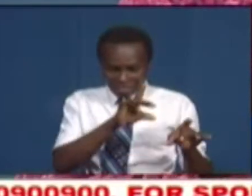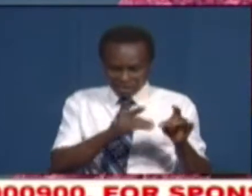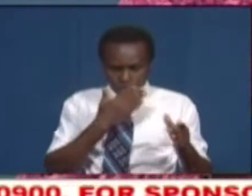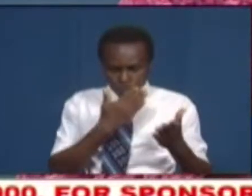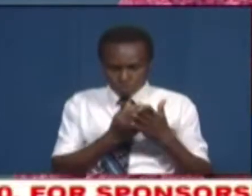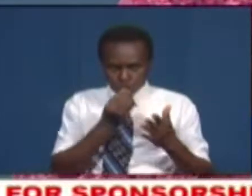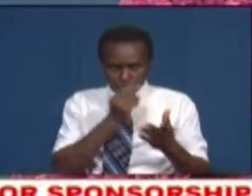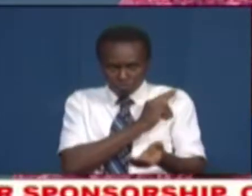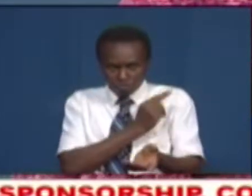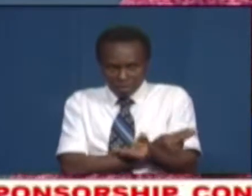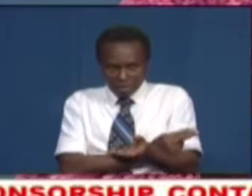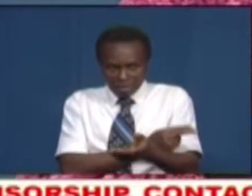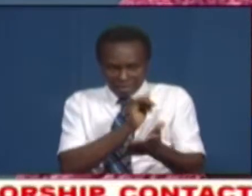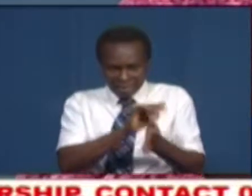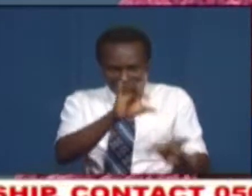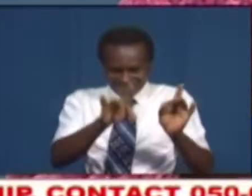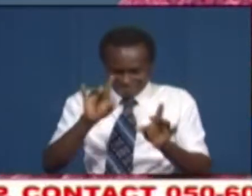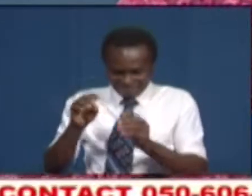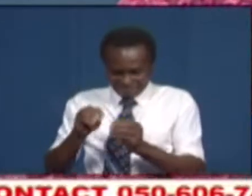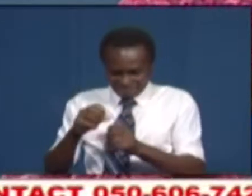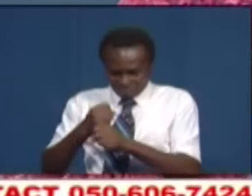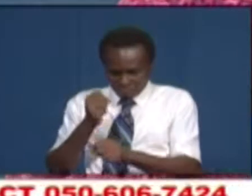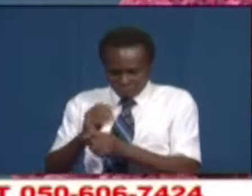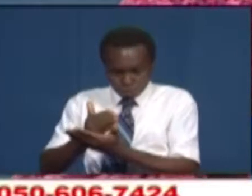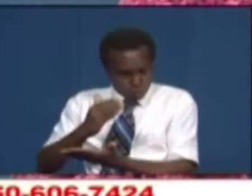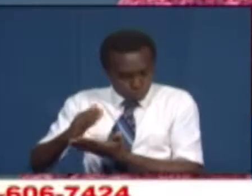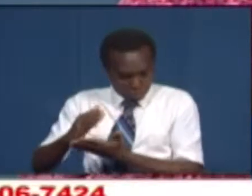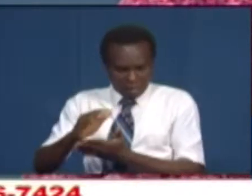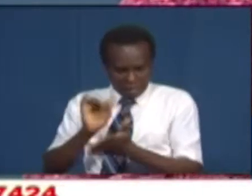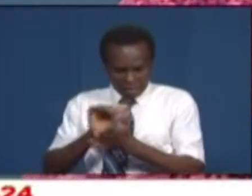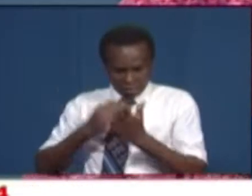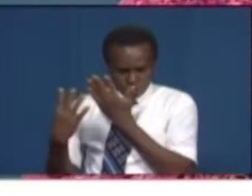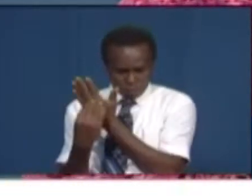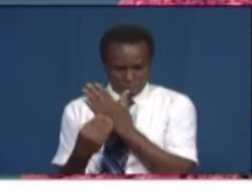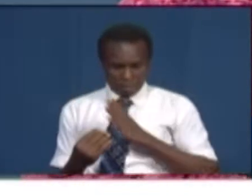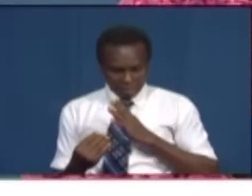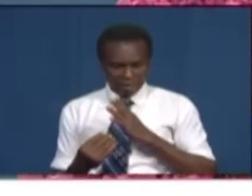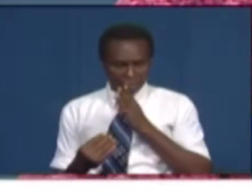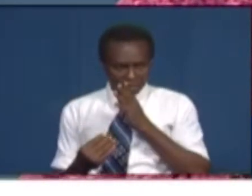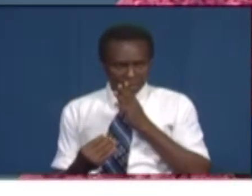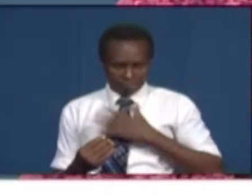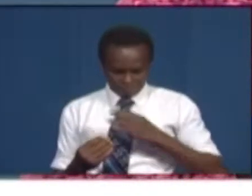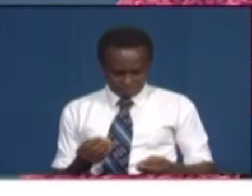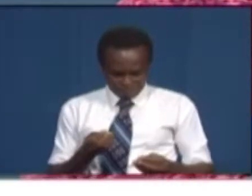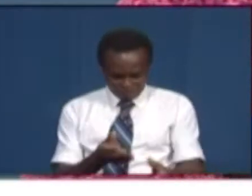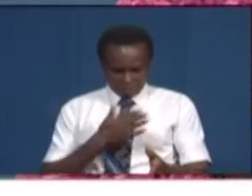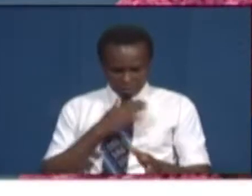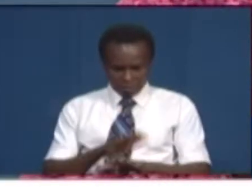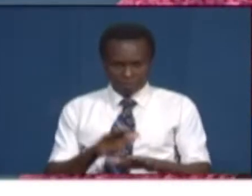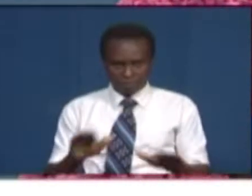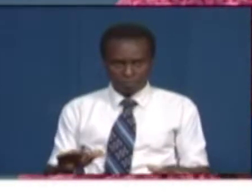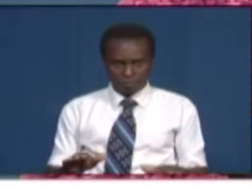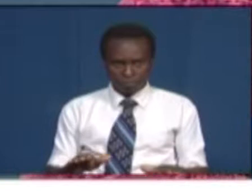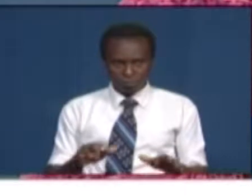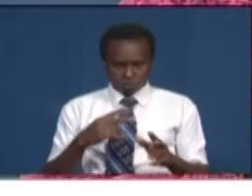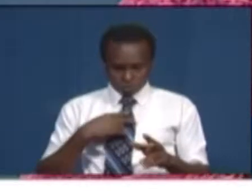they'll grow to eat unhealthy. So the role of parents is very important in making sure that the